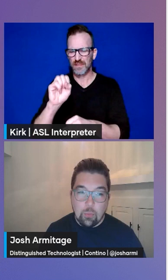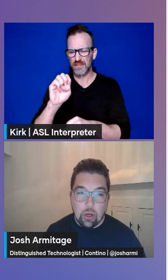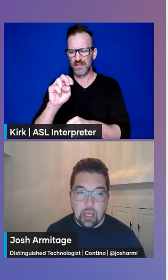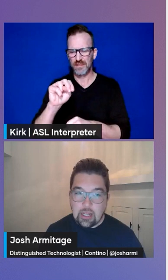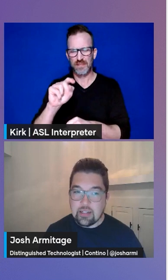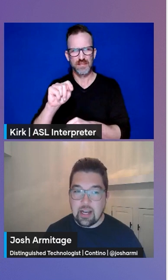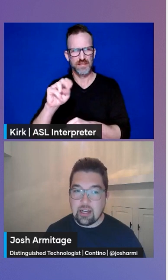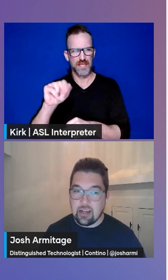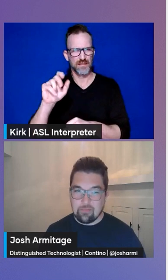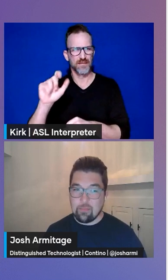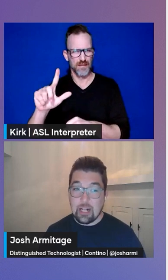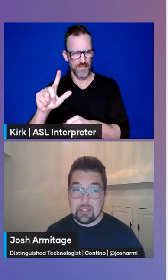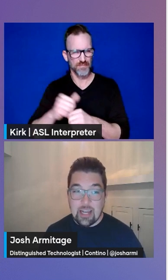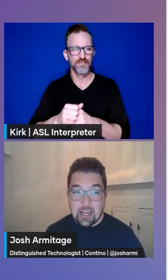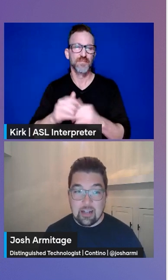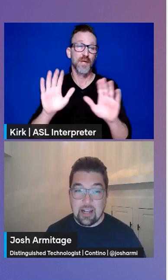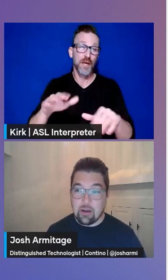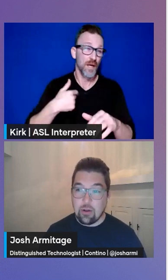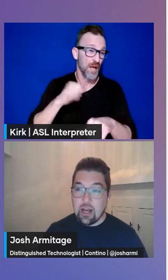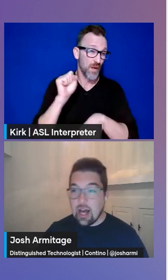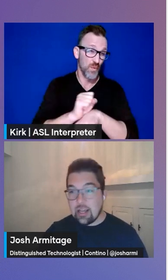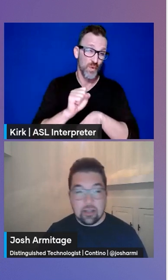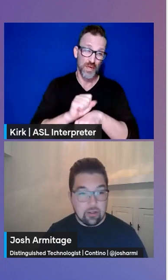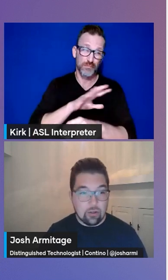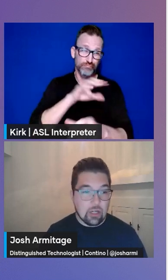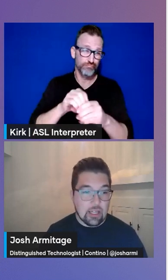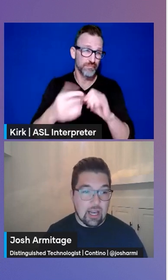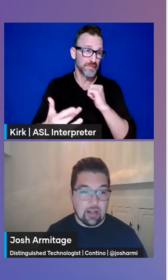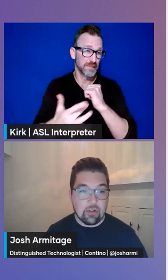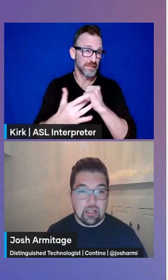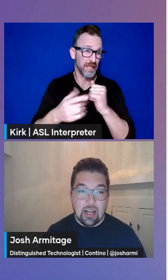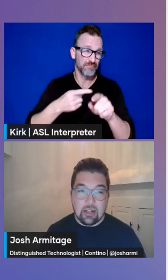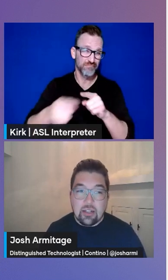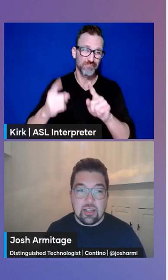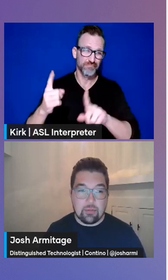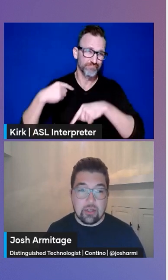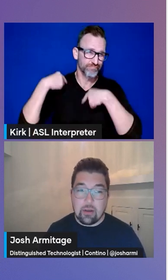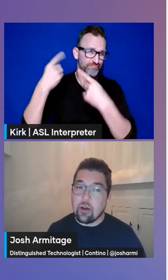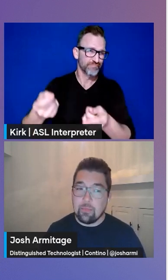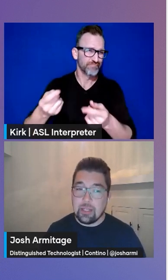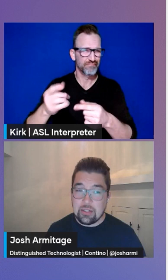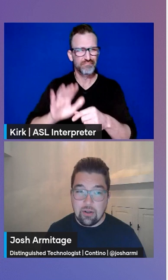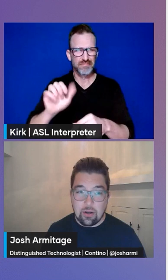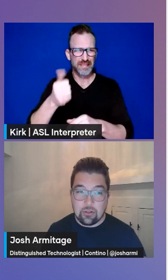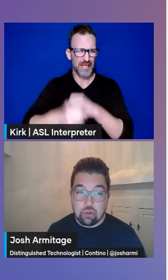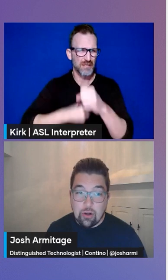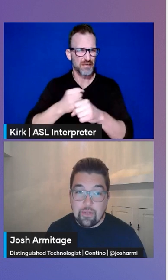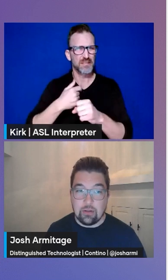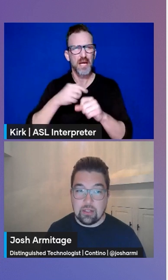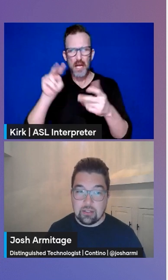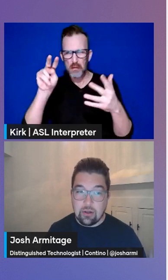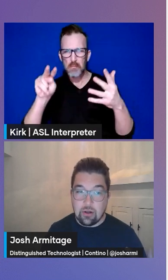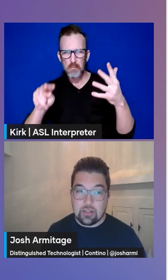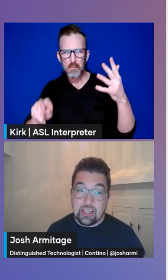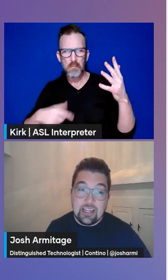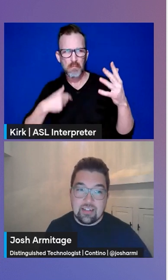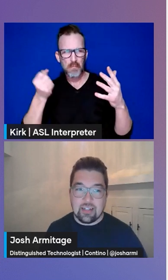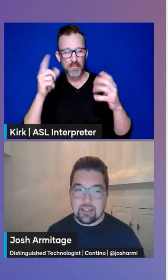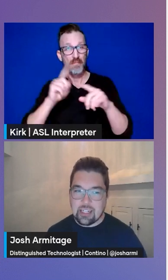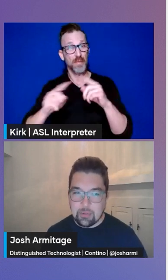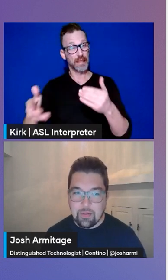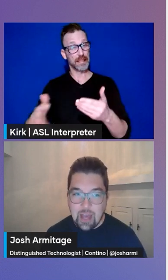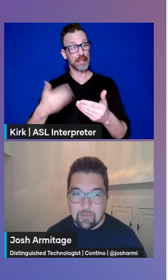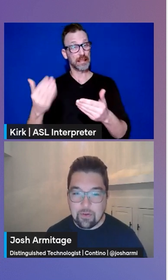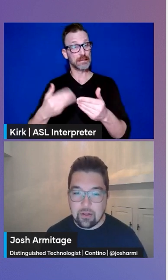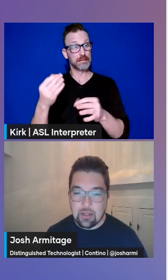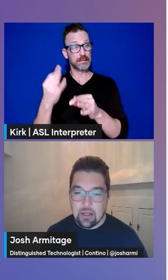I've been working in tech about a decade now. I can look at that and read. I can understand what's going on, but it's not trivial. It's not easy. It